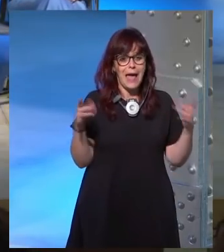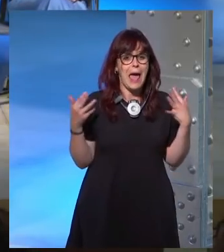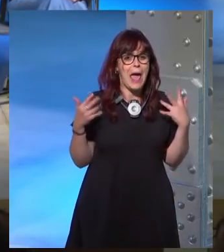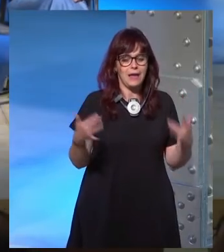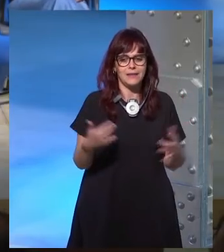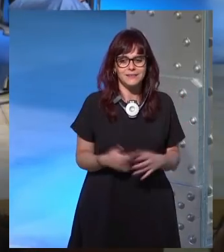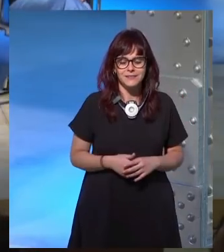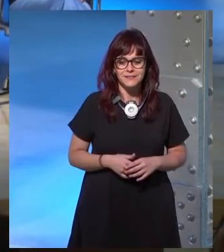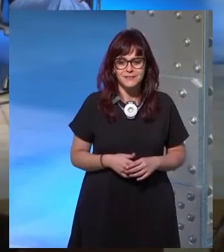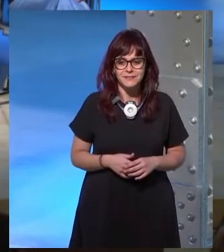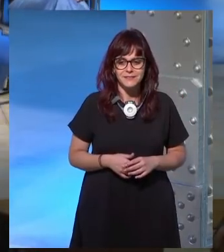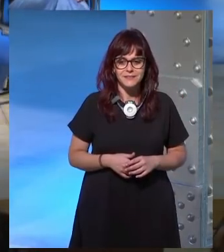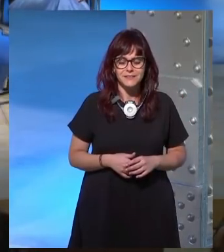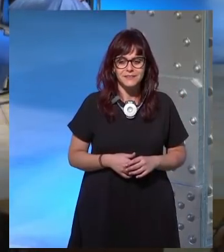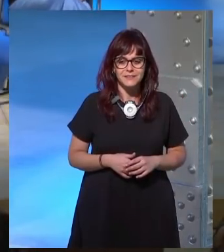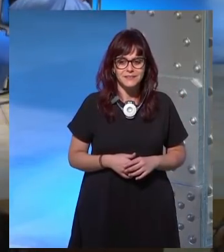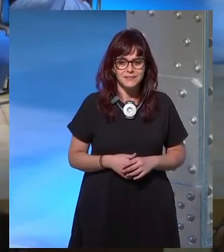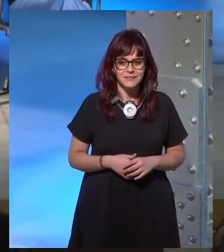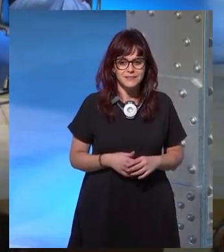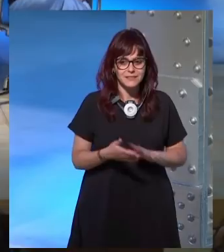One each.